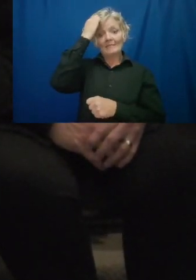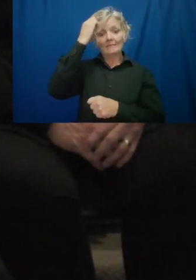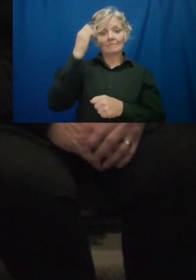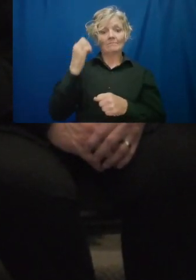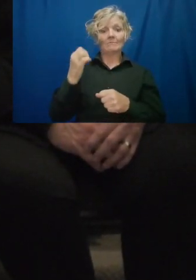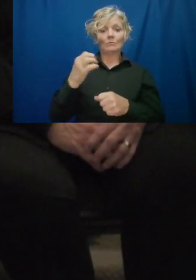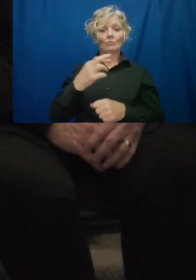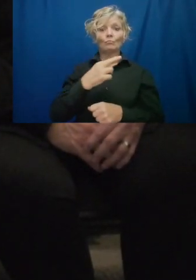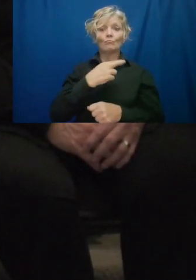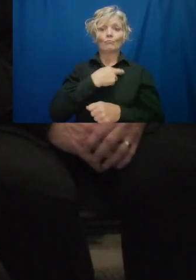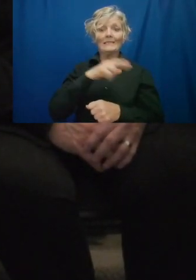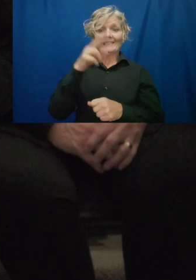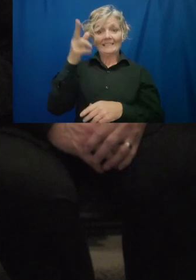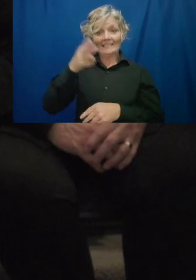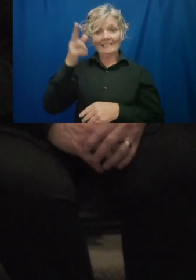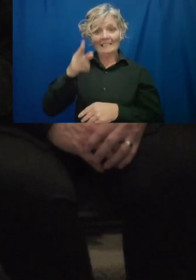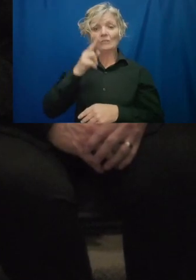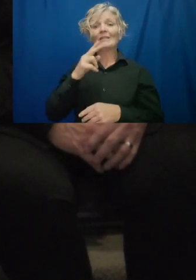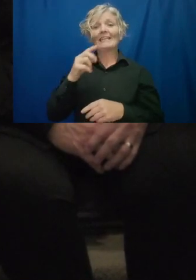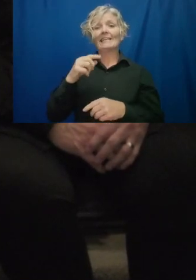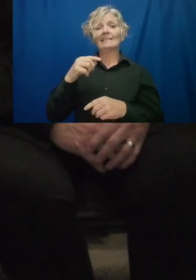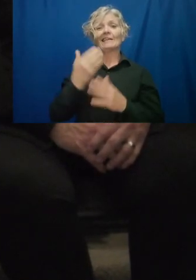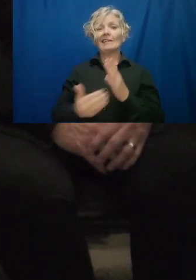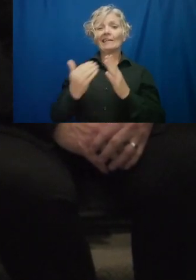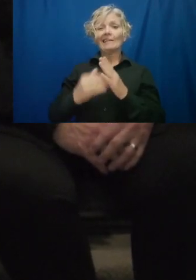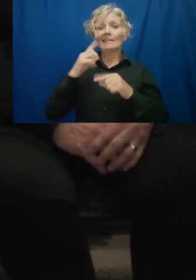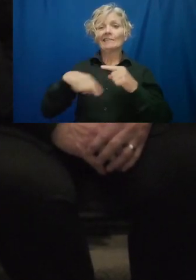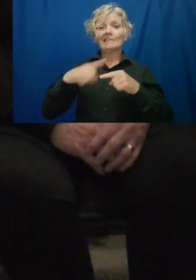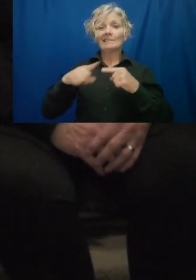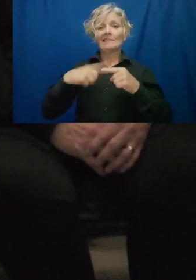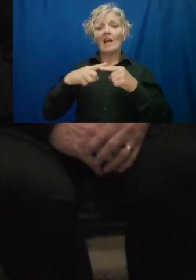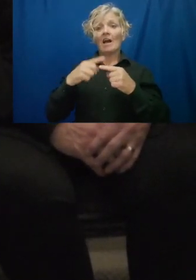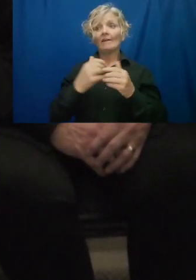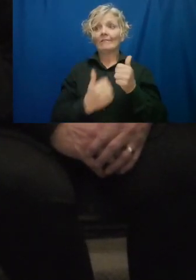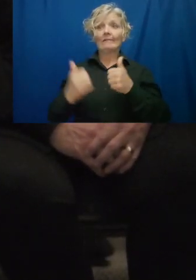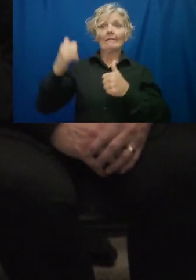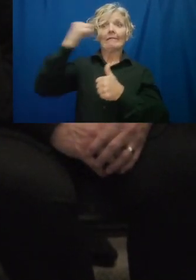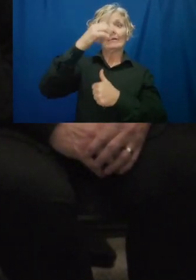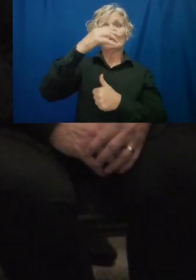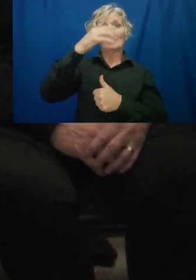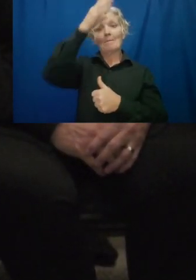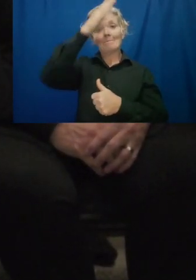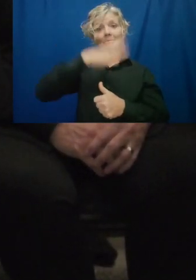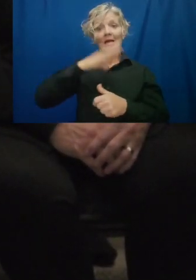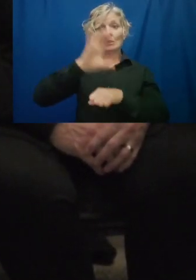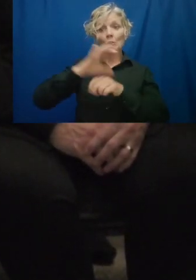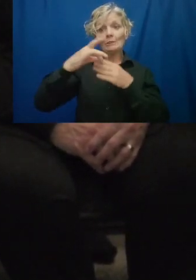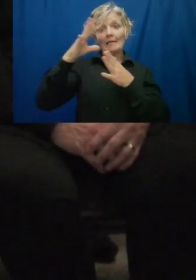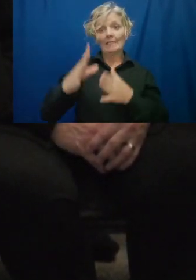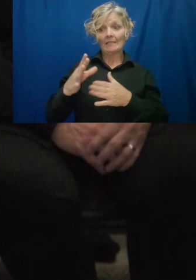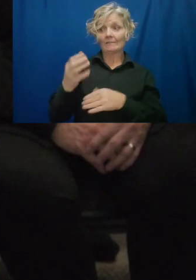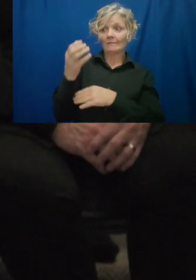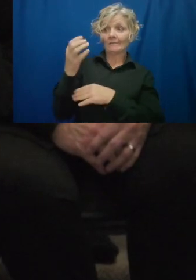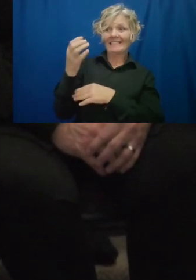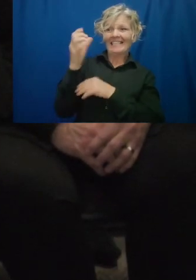is basically a repeating cycle of ecclesiastical fathers imposing on nuns ever more arbitrary rules